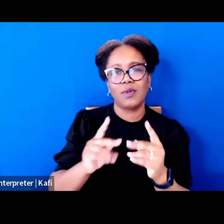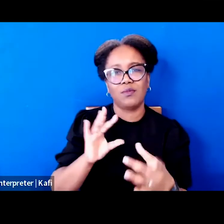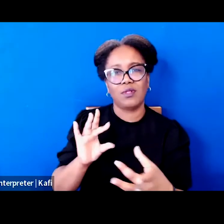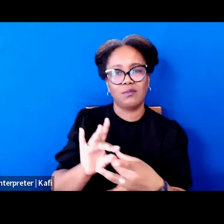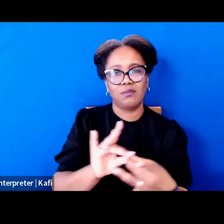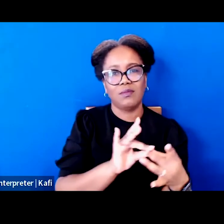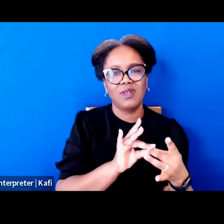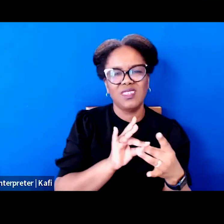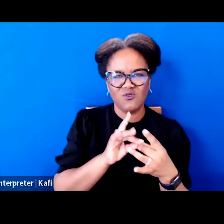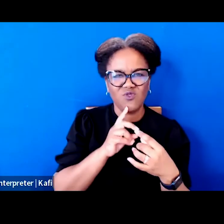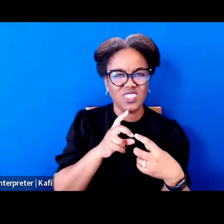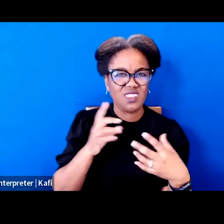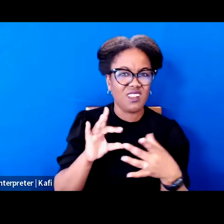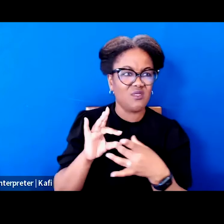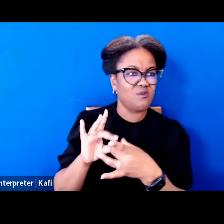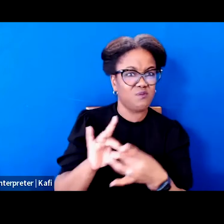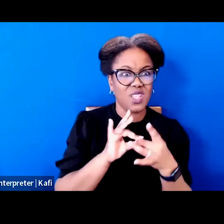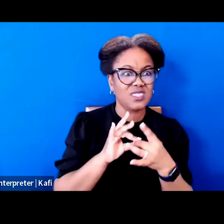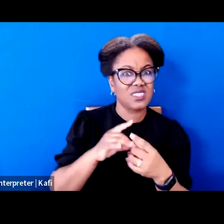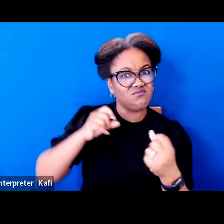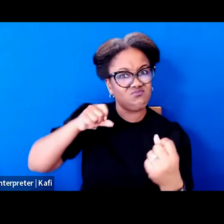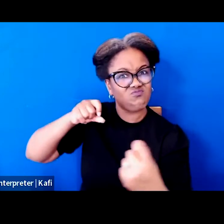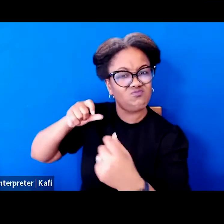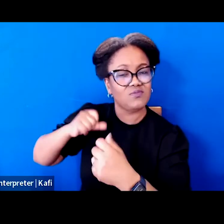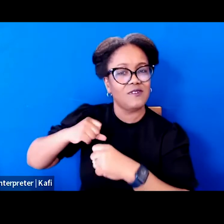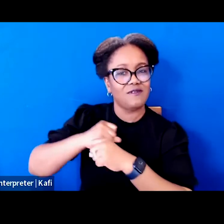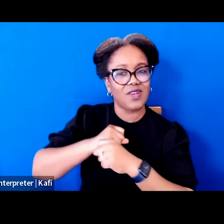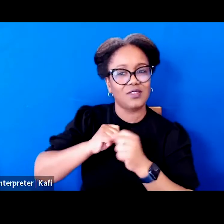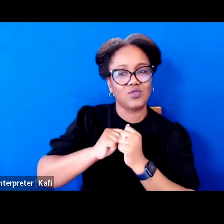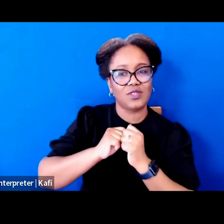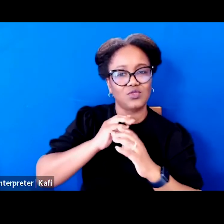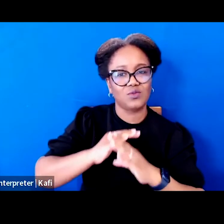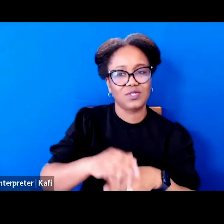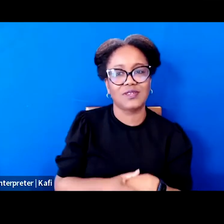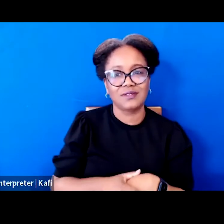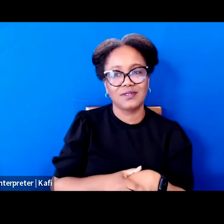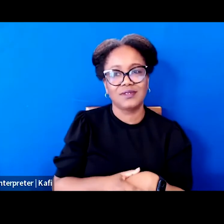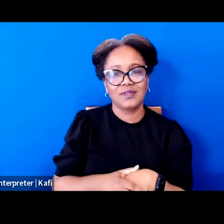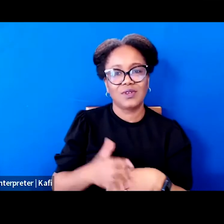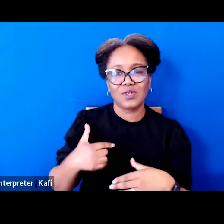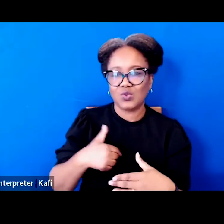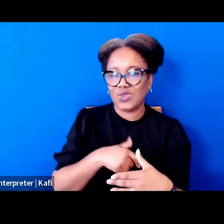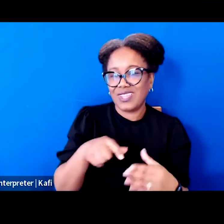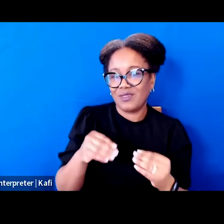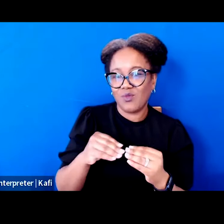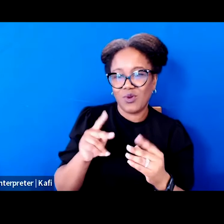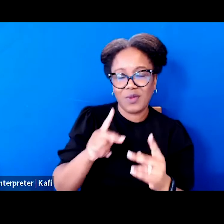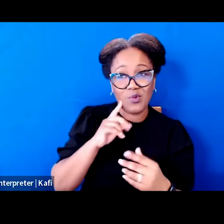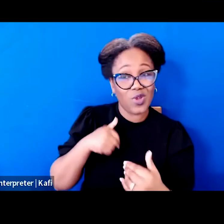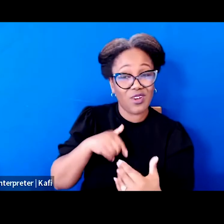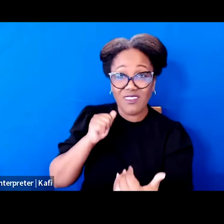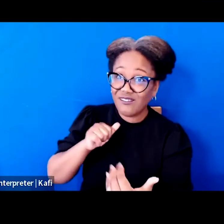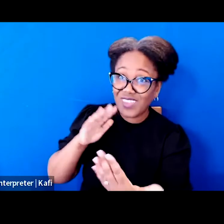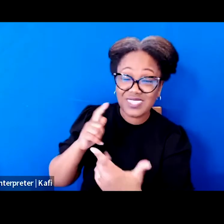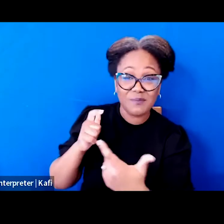big industries and environmentalists in particular, which oftentimes are led again by Native women and Two-Spirit and queer folks and